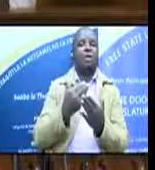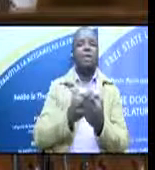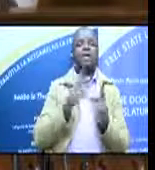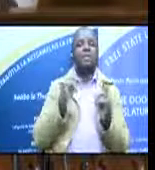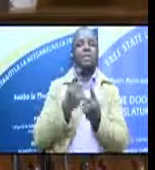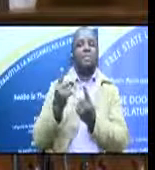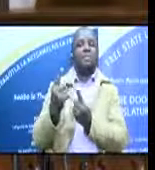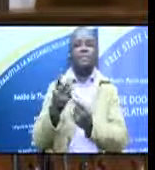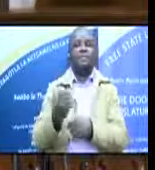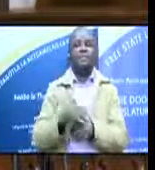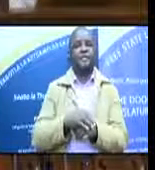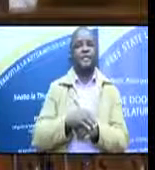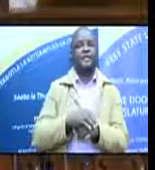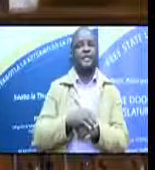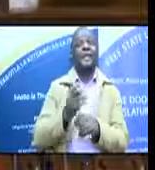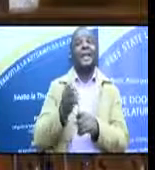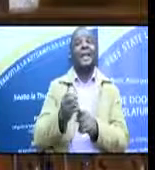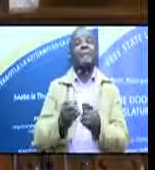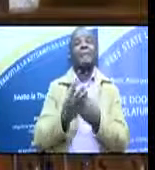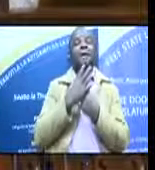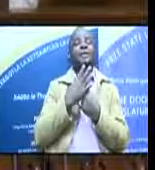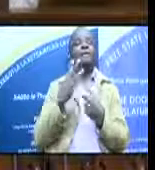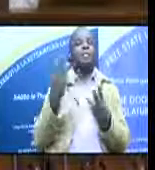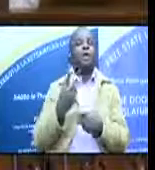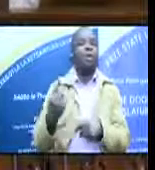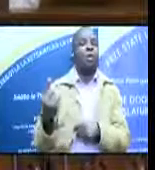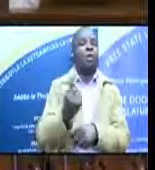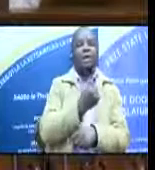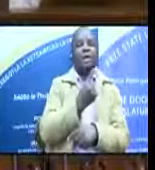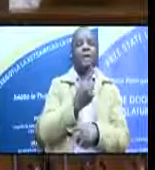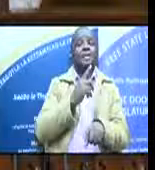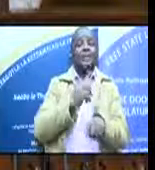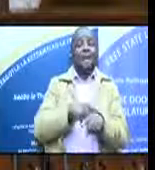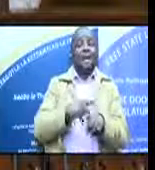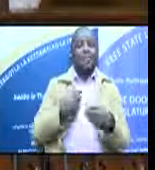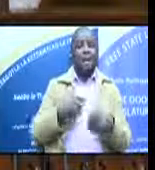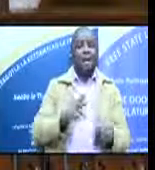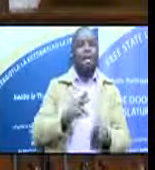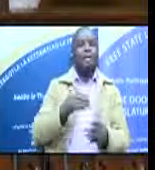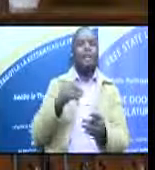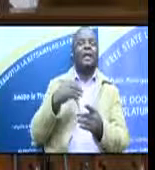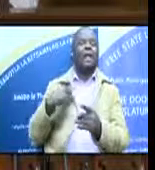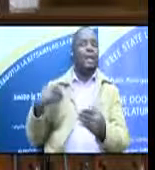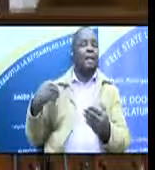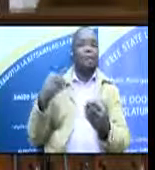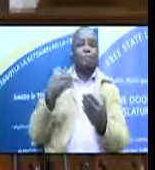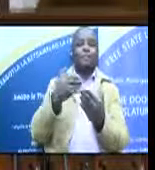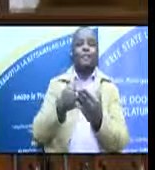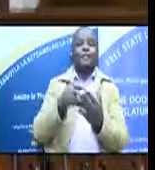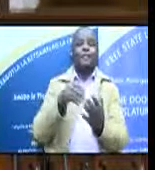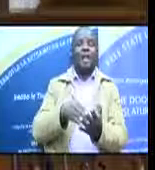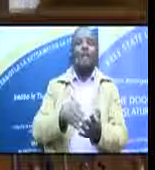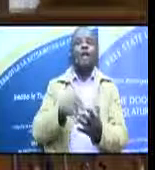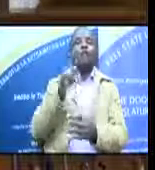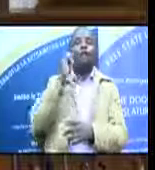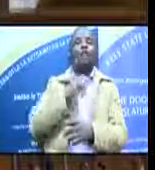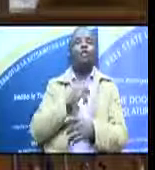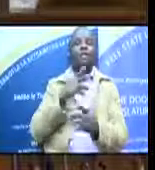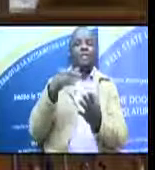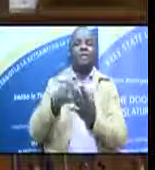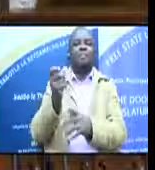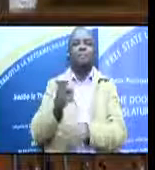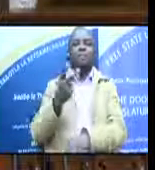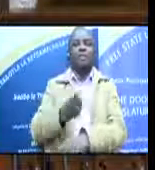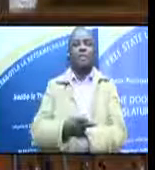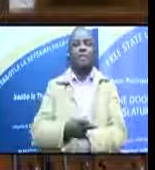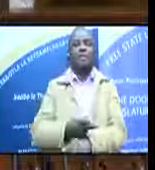government departments and impacts on everyone, from conception through the cradle, youth, old age to the grave. We